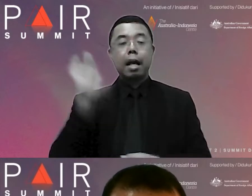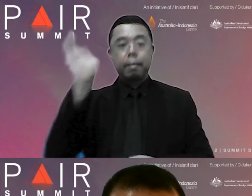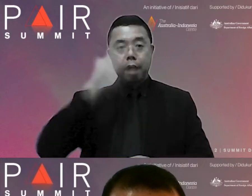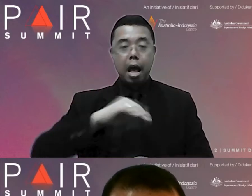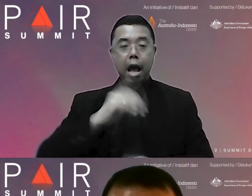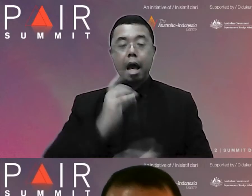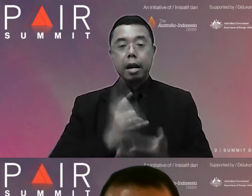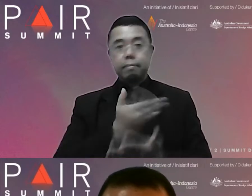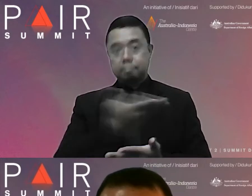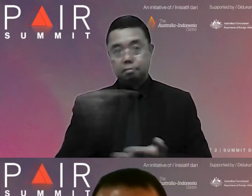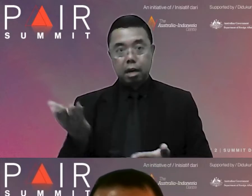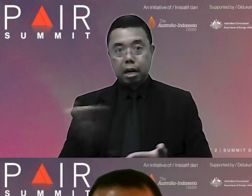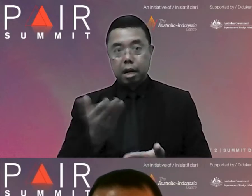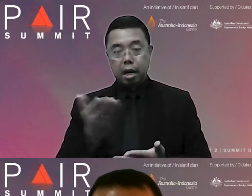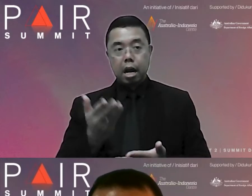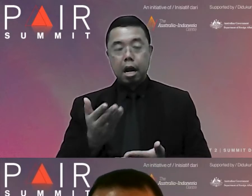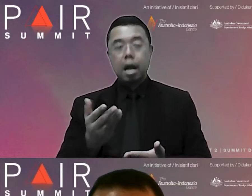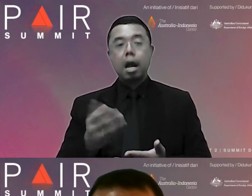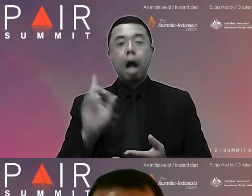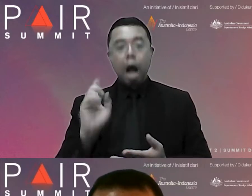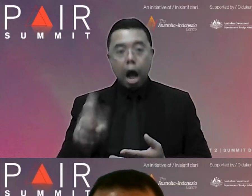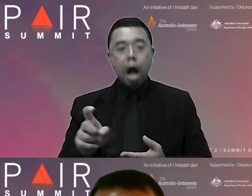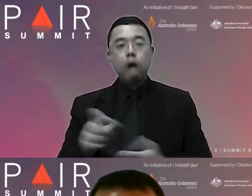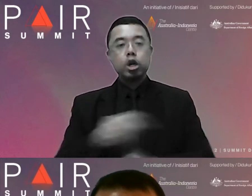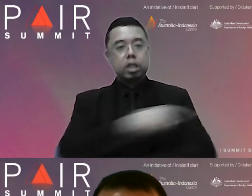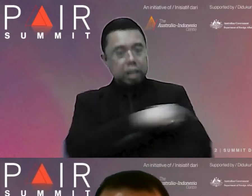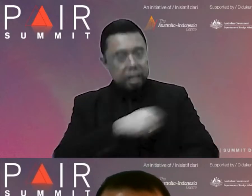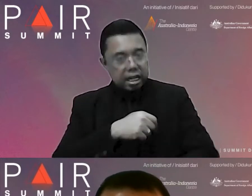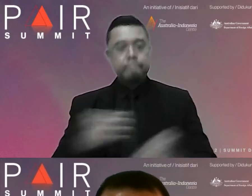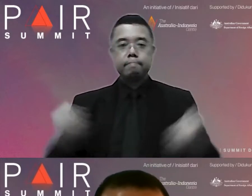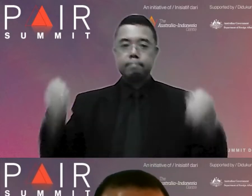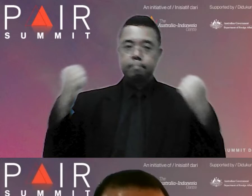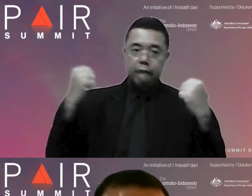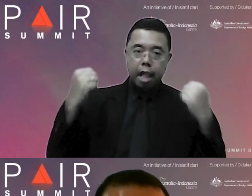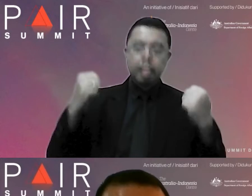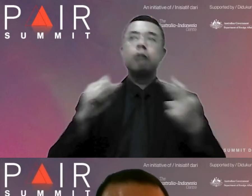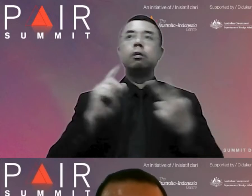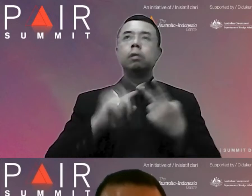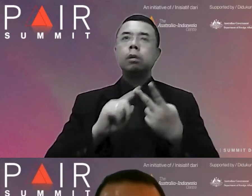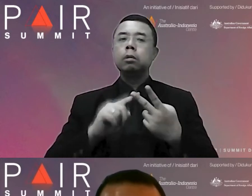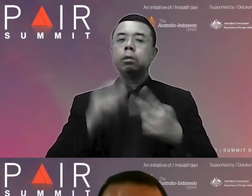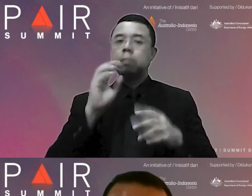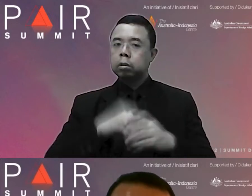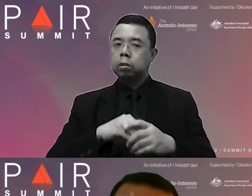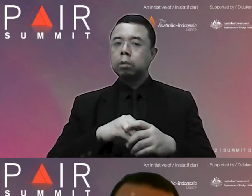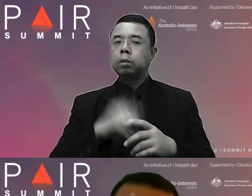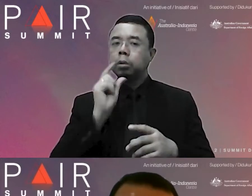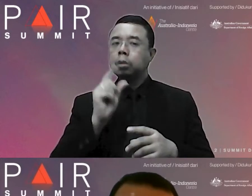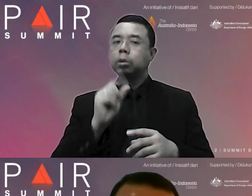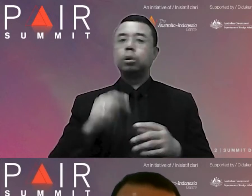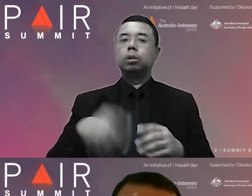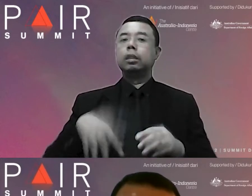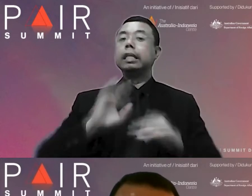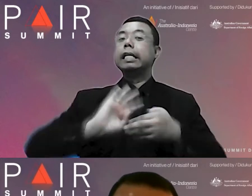are infected. Is it in the lunchroom, or is it in the ward, or is it in the outpatients? And so there's three